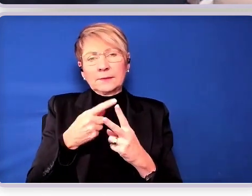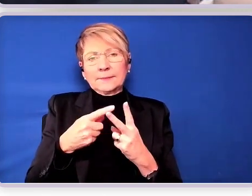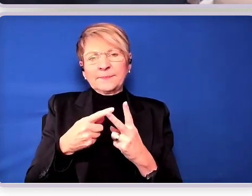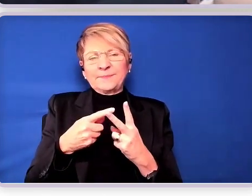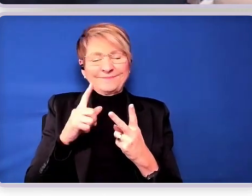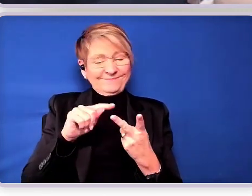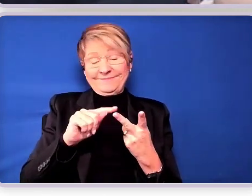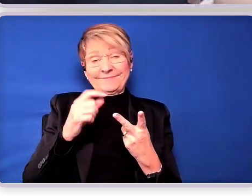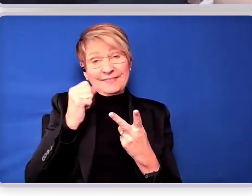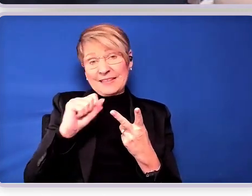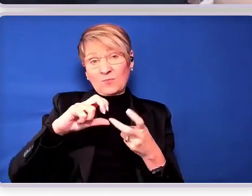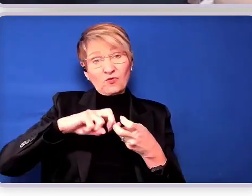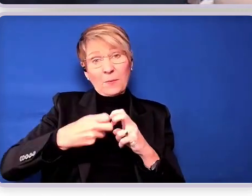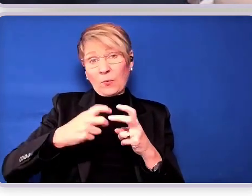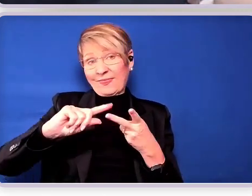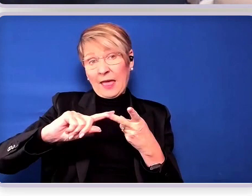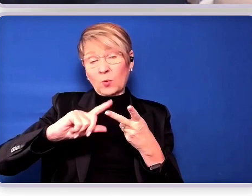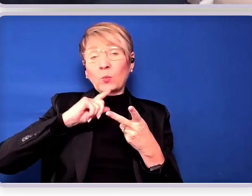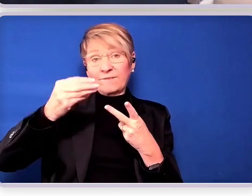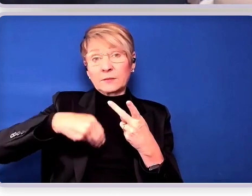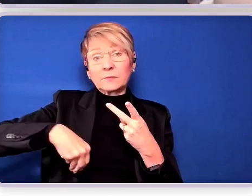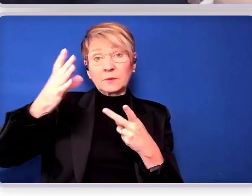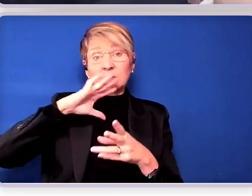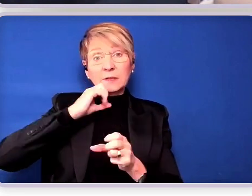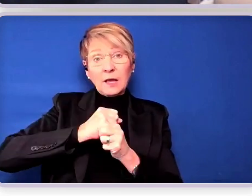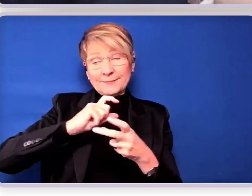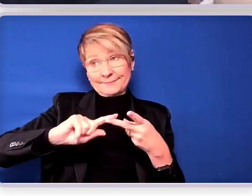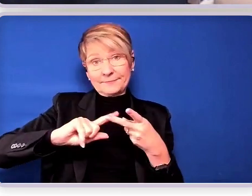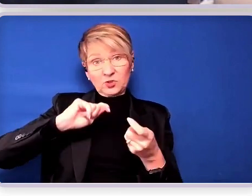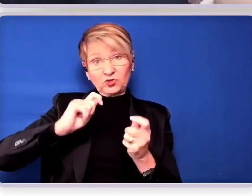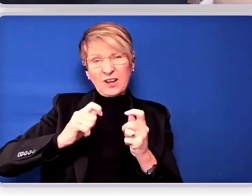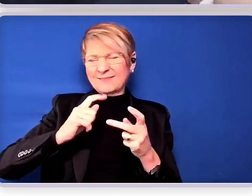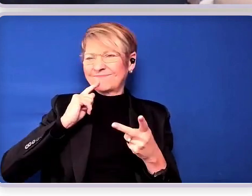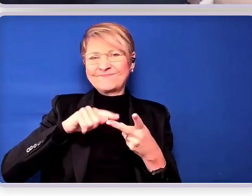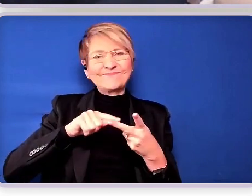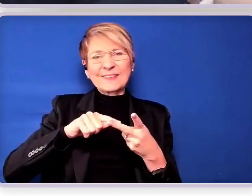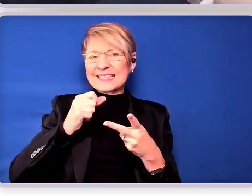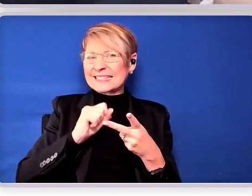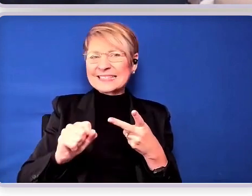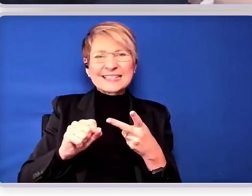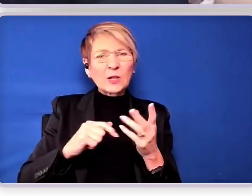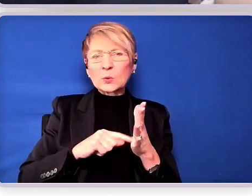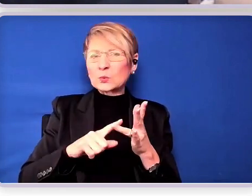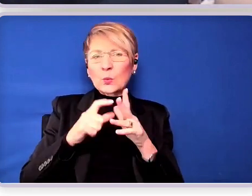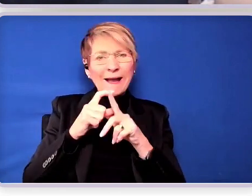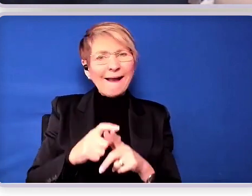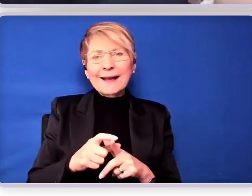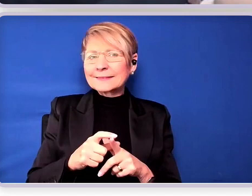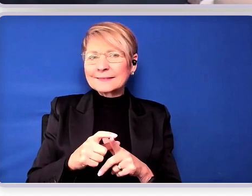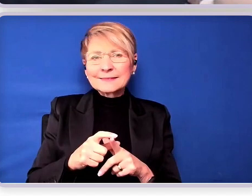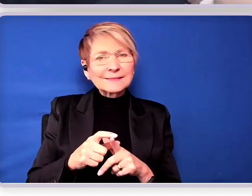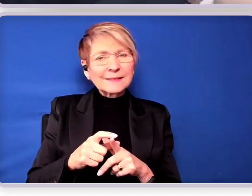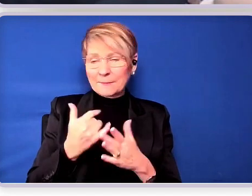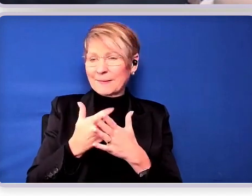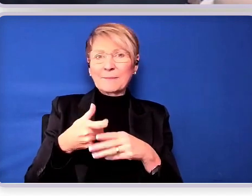which we've made submissions about, that just make it a little too hard, swayed against the person with a